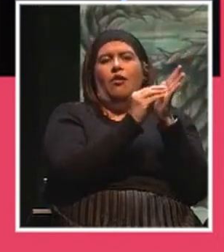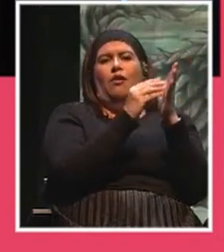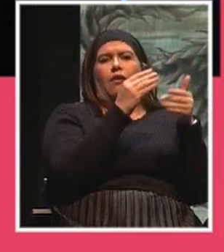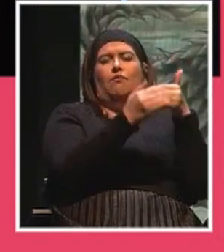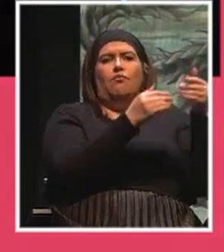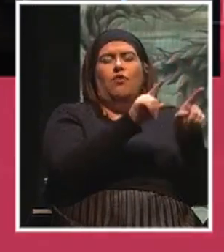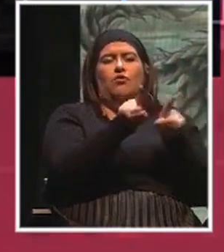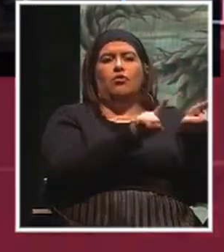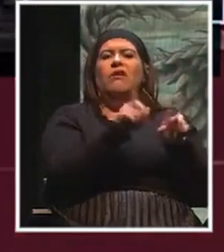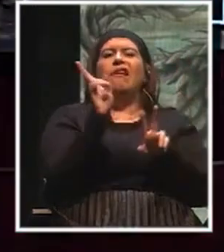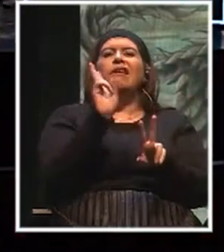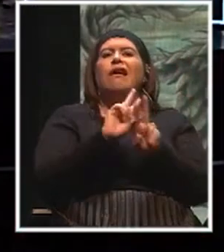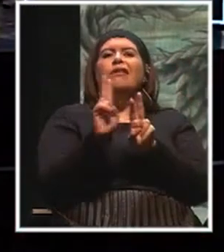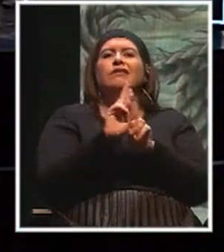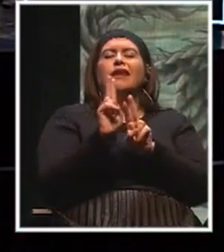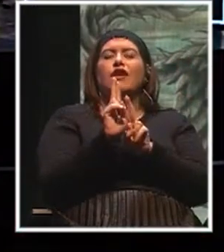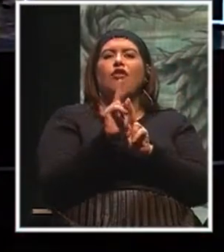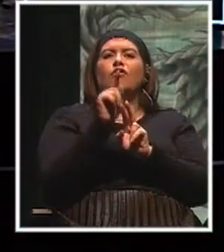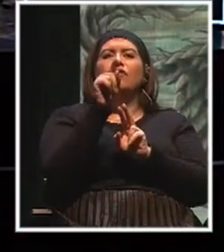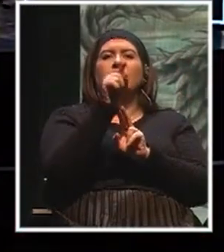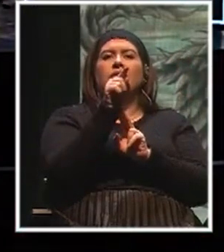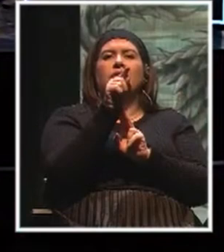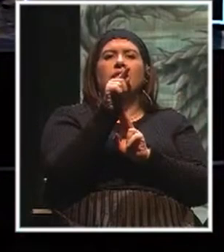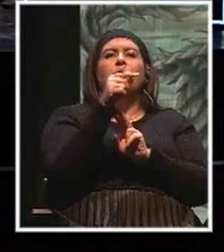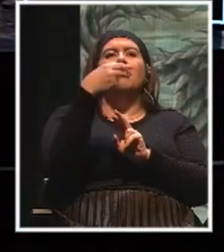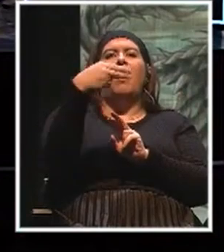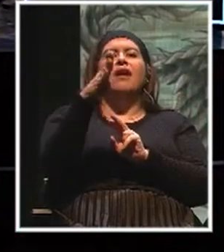made HBO shows. And they just did it.